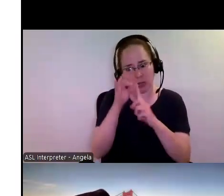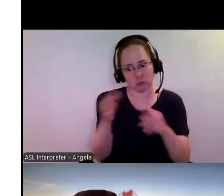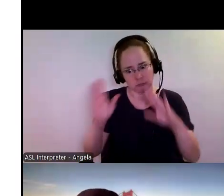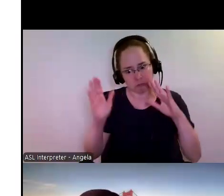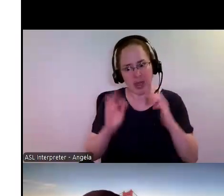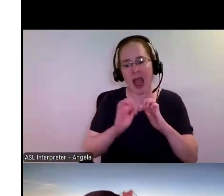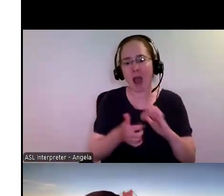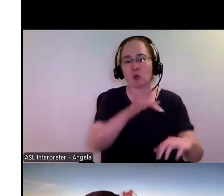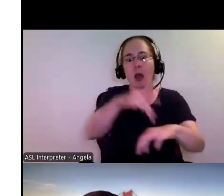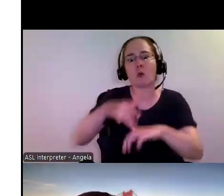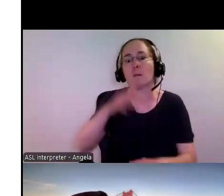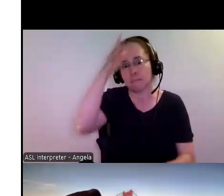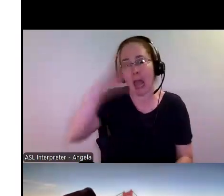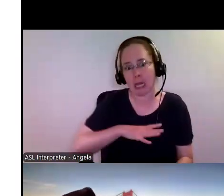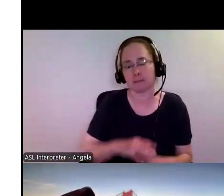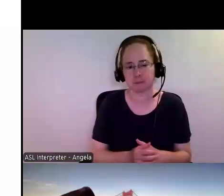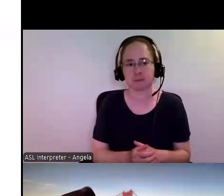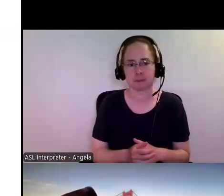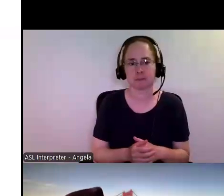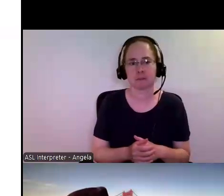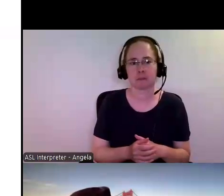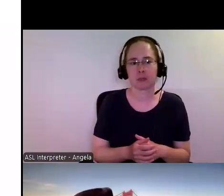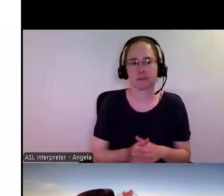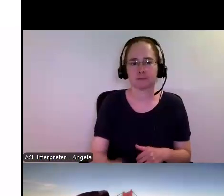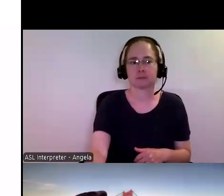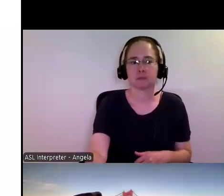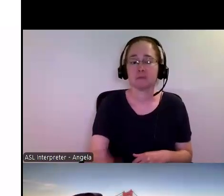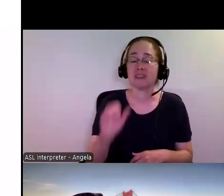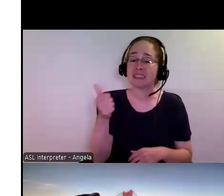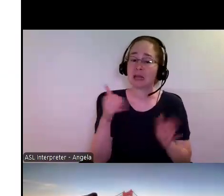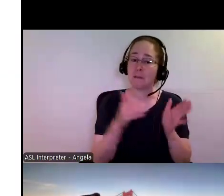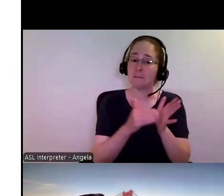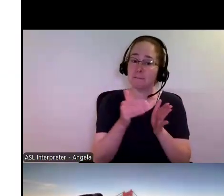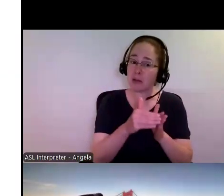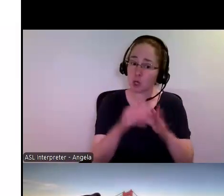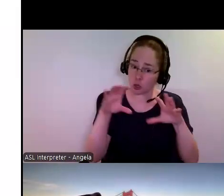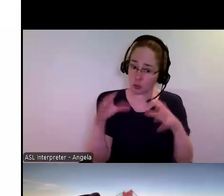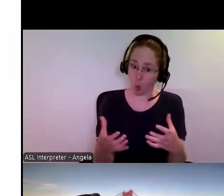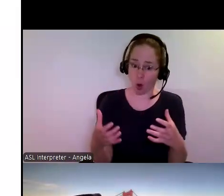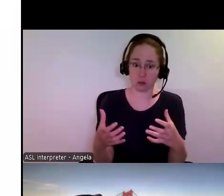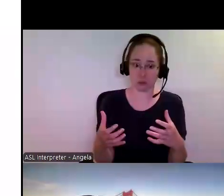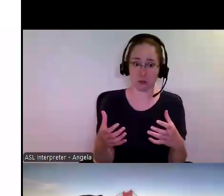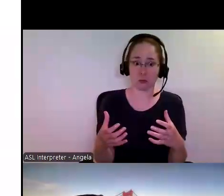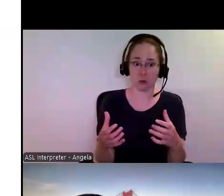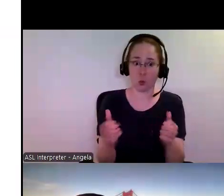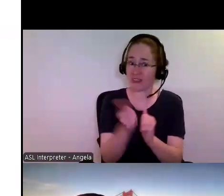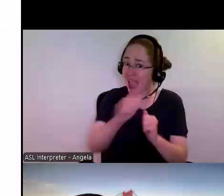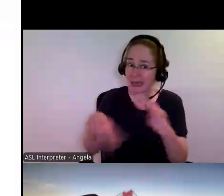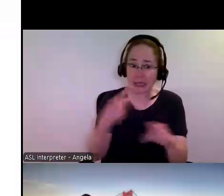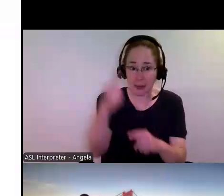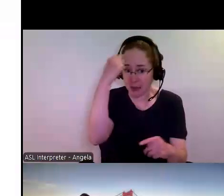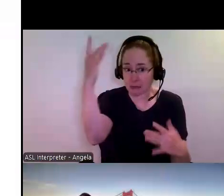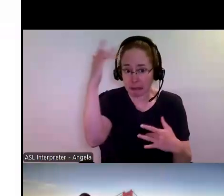we outreach men. And from this 10 million cohort with any kind of mental